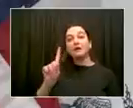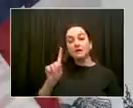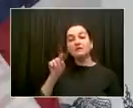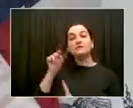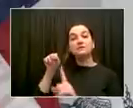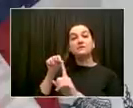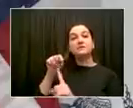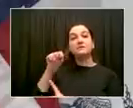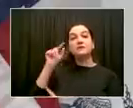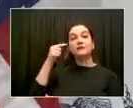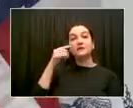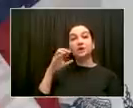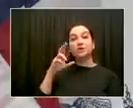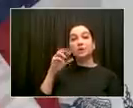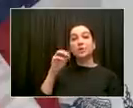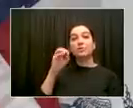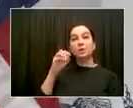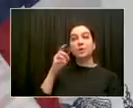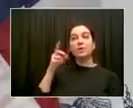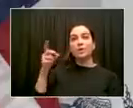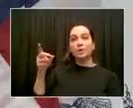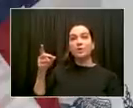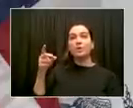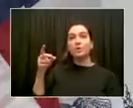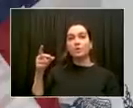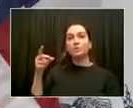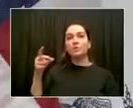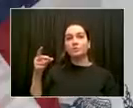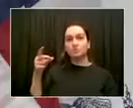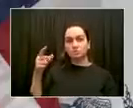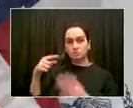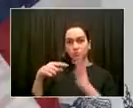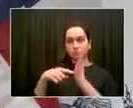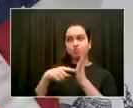that's happened, which is absolutely inappropriate.